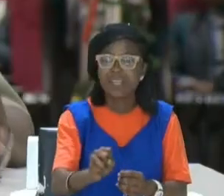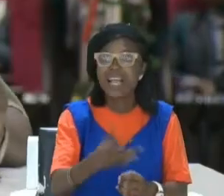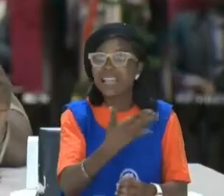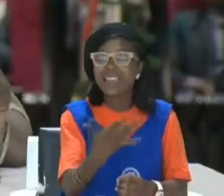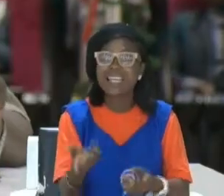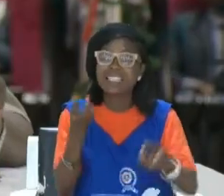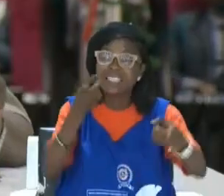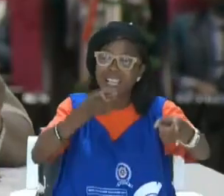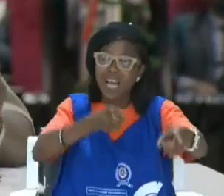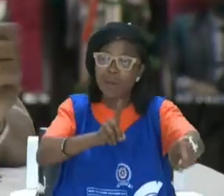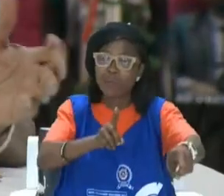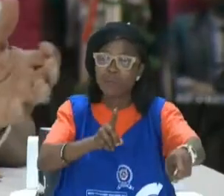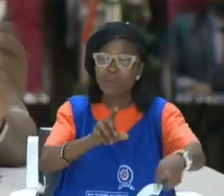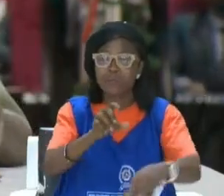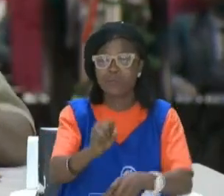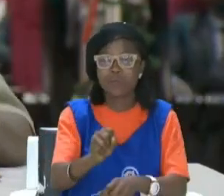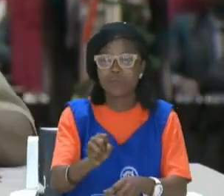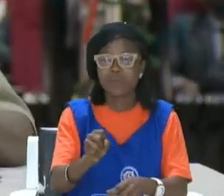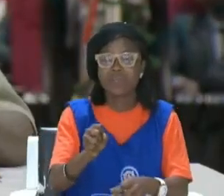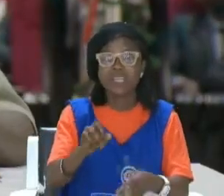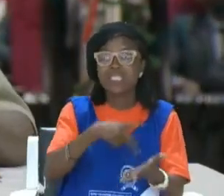things happen.